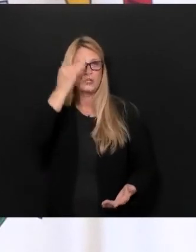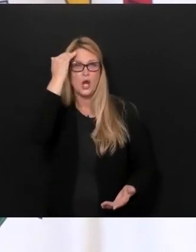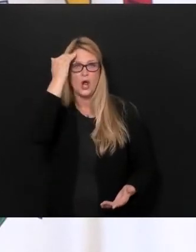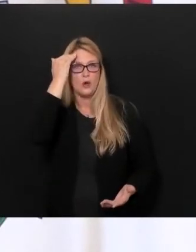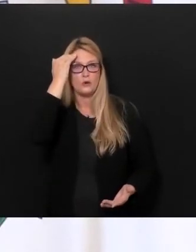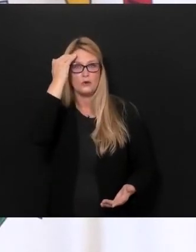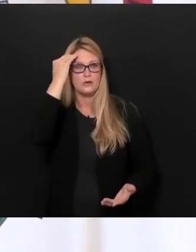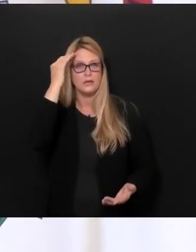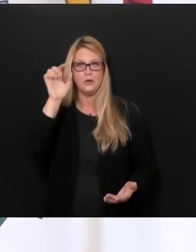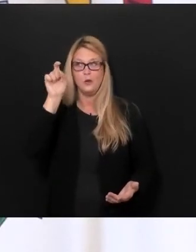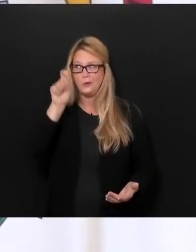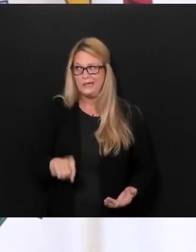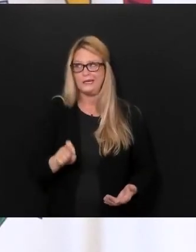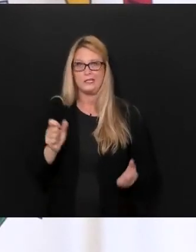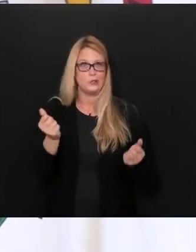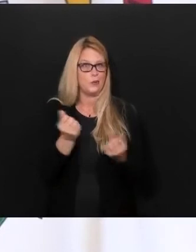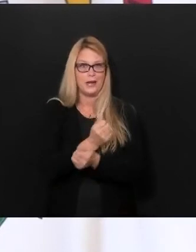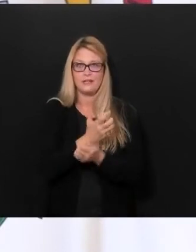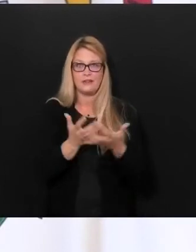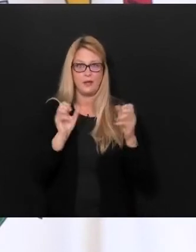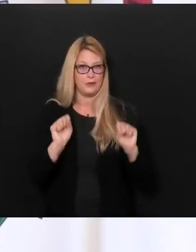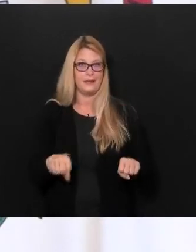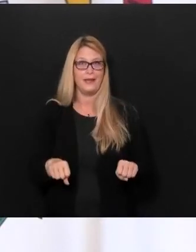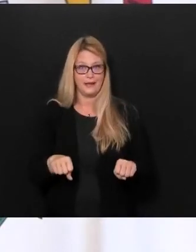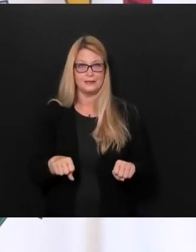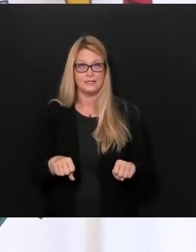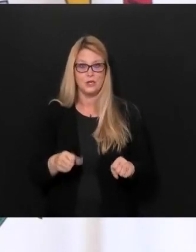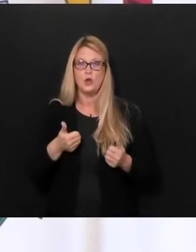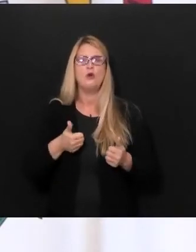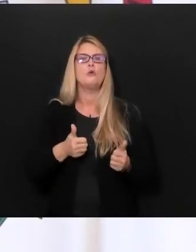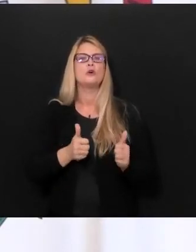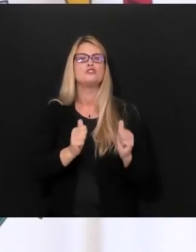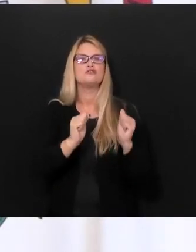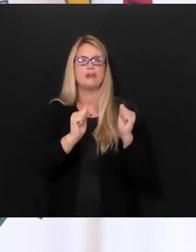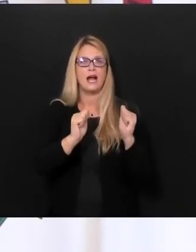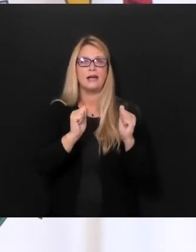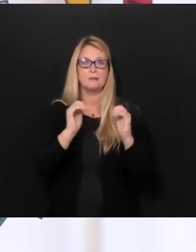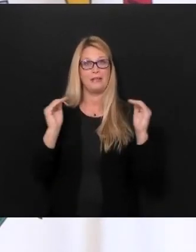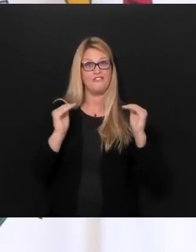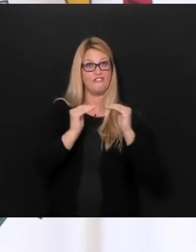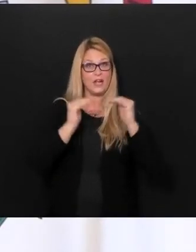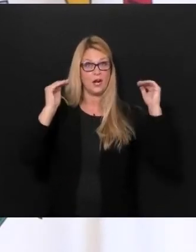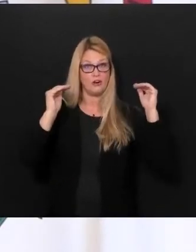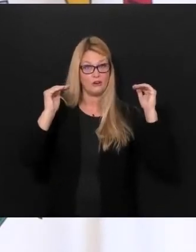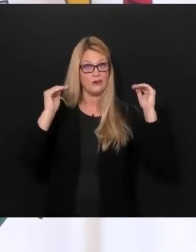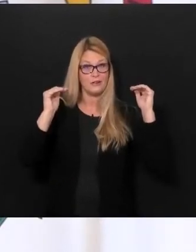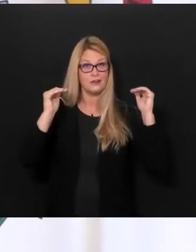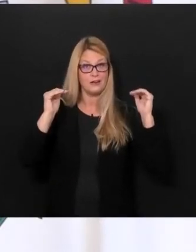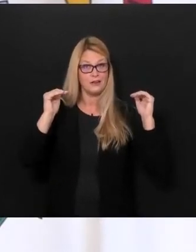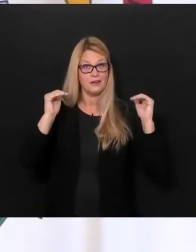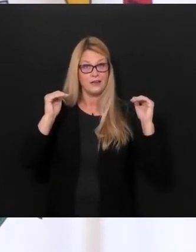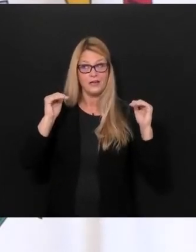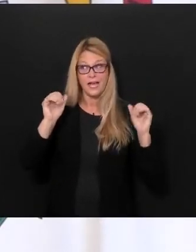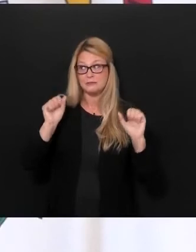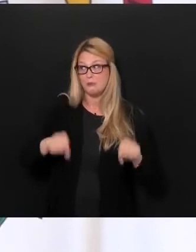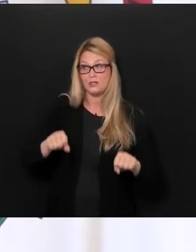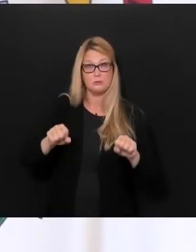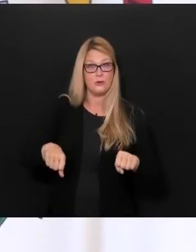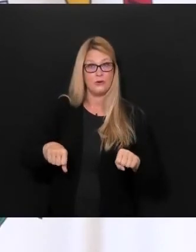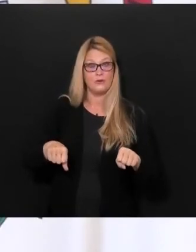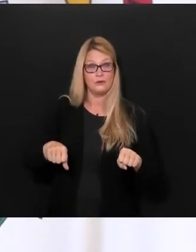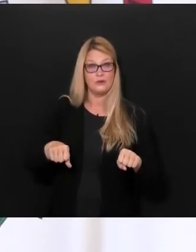do anything and everything we can. We're trying to make it as fair as we can possibly make it in every